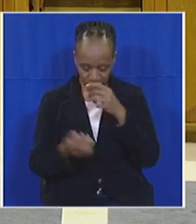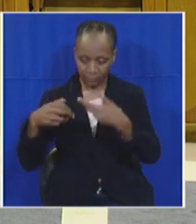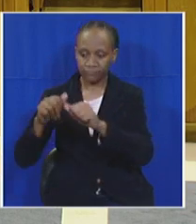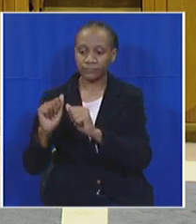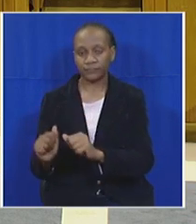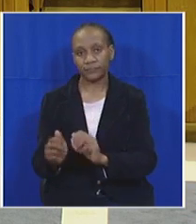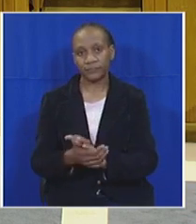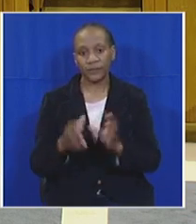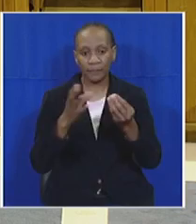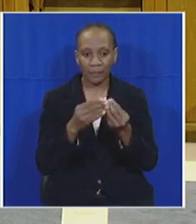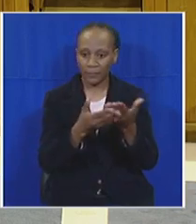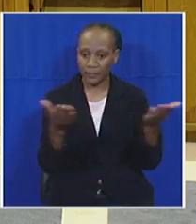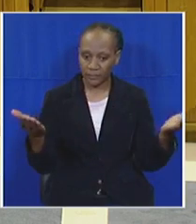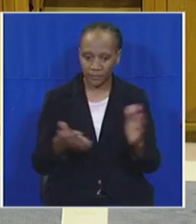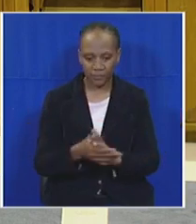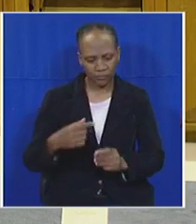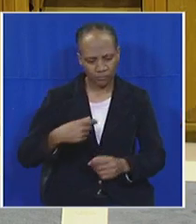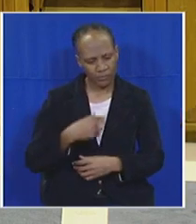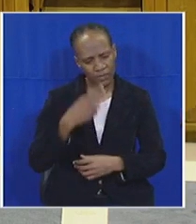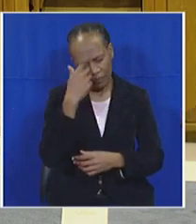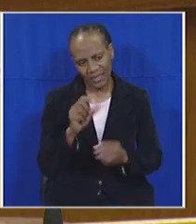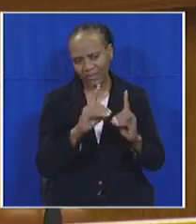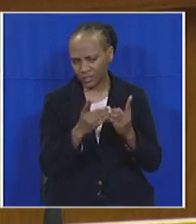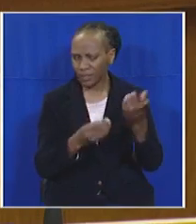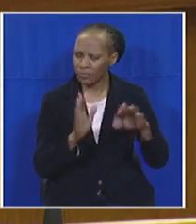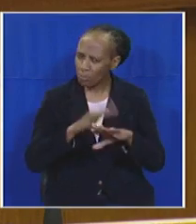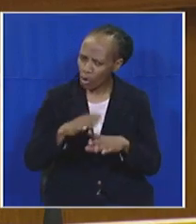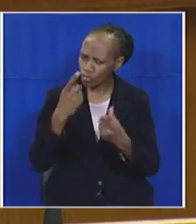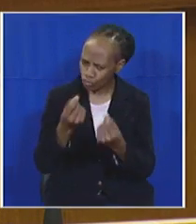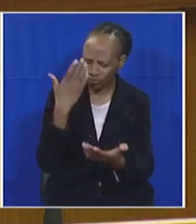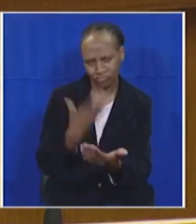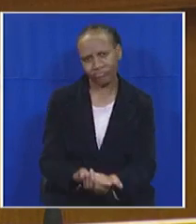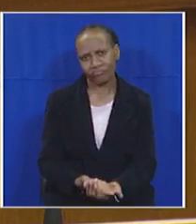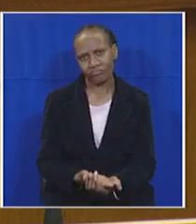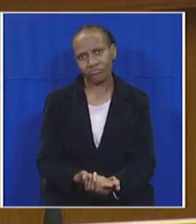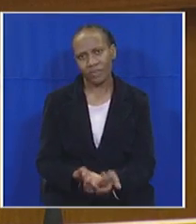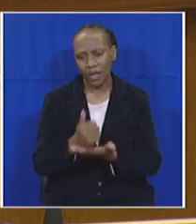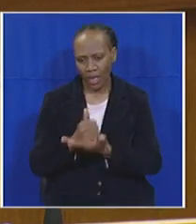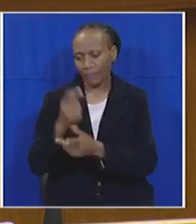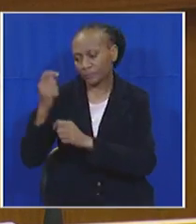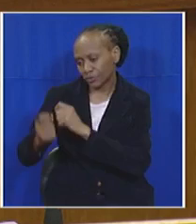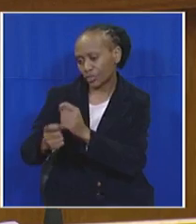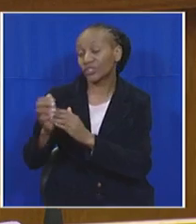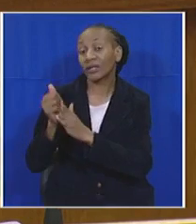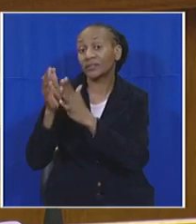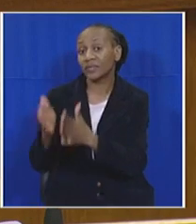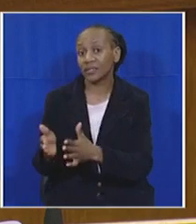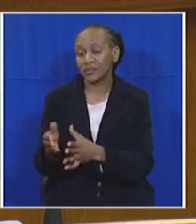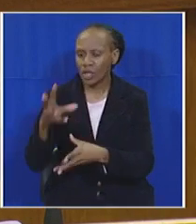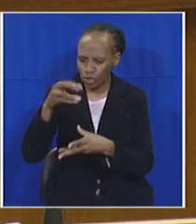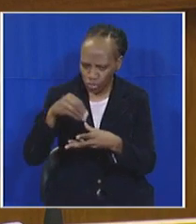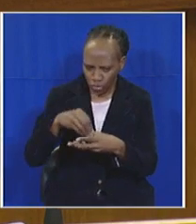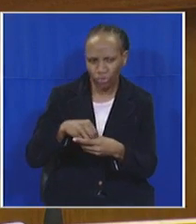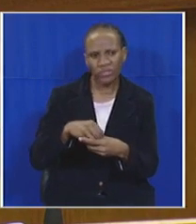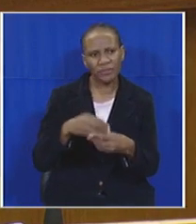Chairperson, honorable members, we believe that the department could do more to accommodate traditional leaders in both political and social governance in